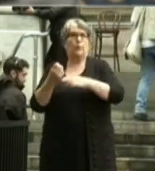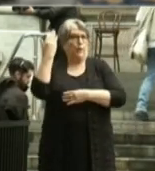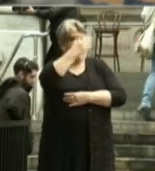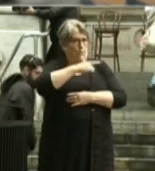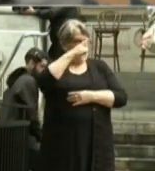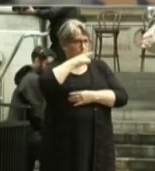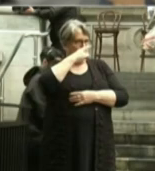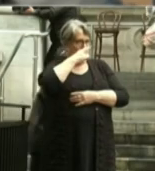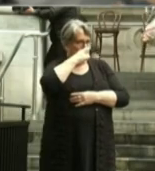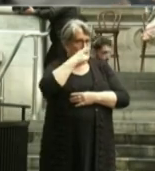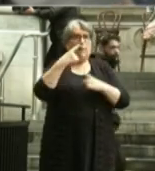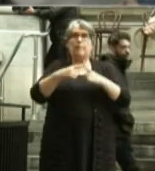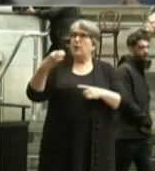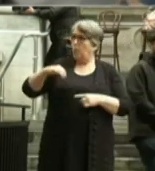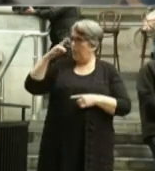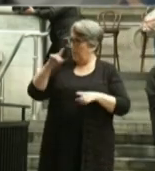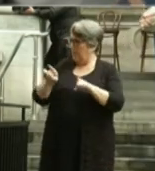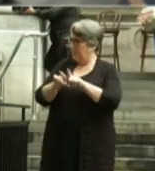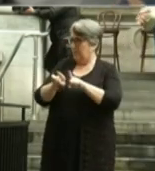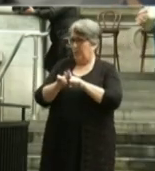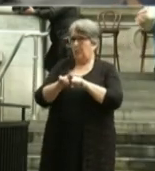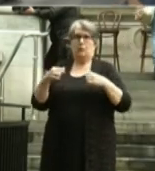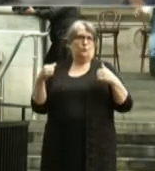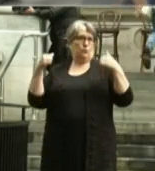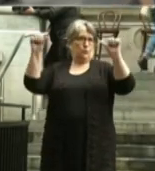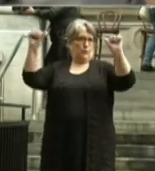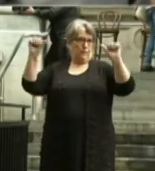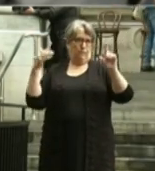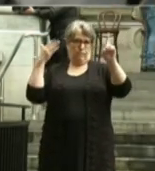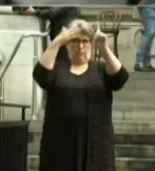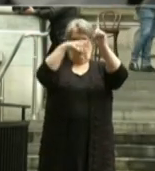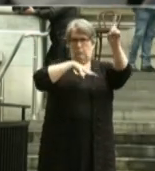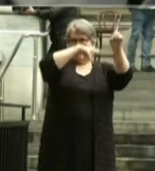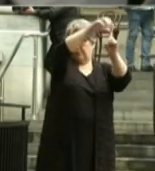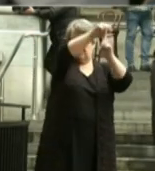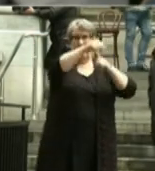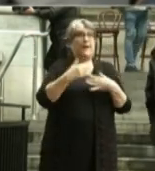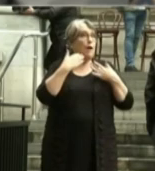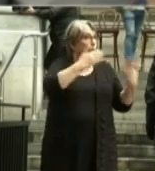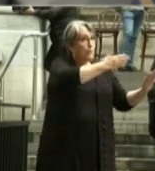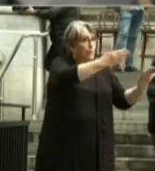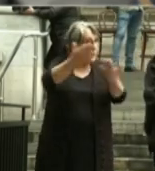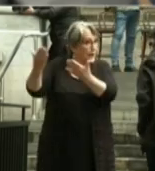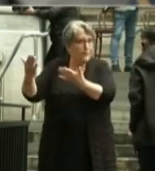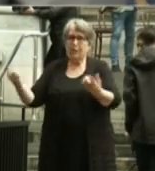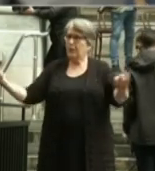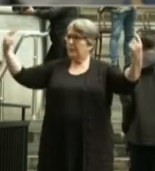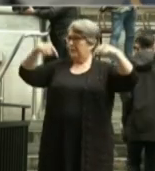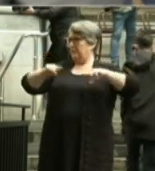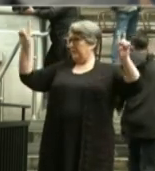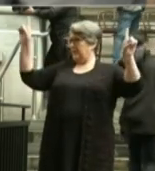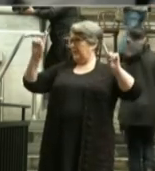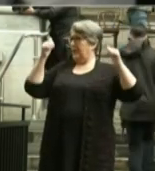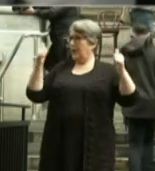Aboriginal people and non-Aboriginal people to achieve this goal. Thank you, everyone, for your presence